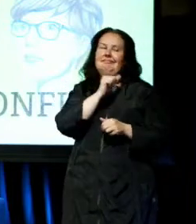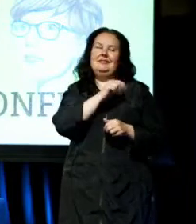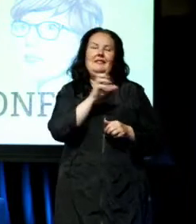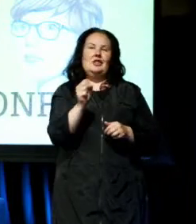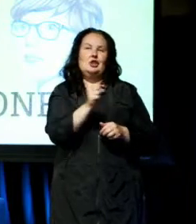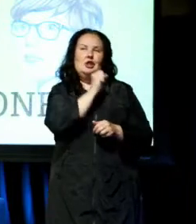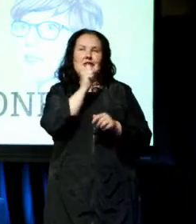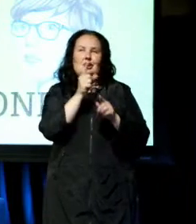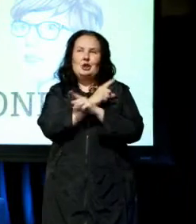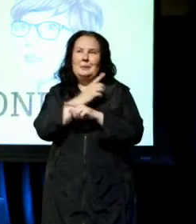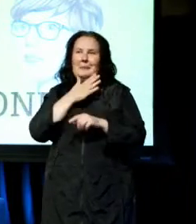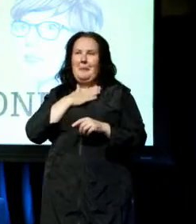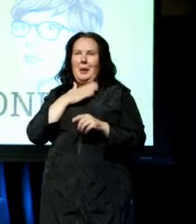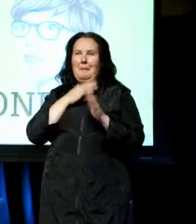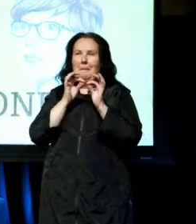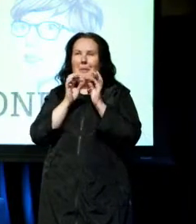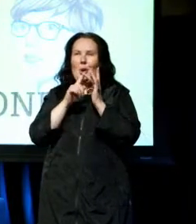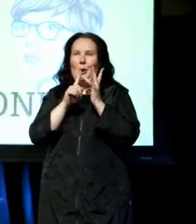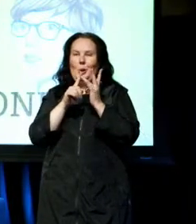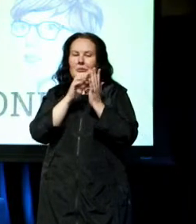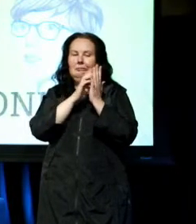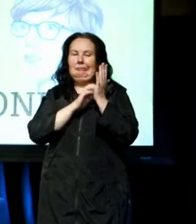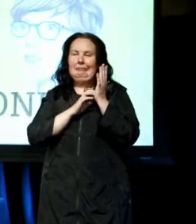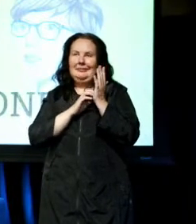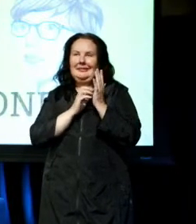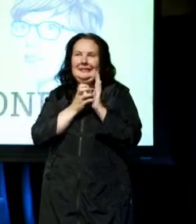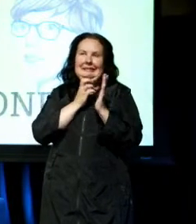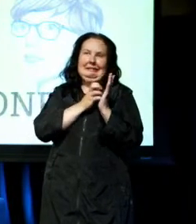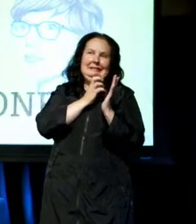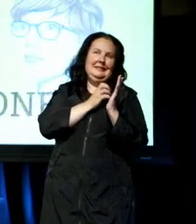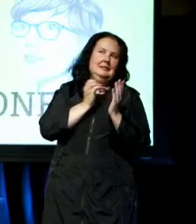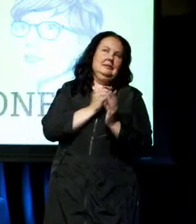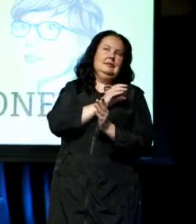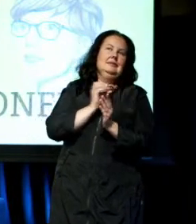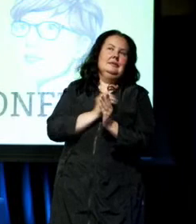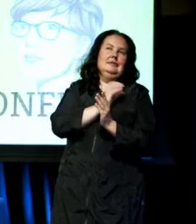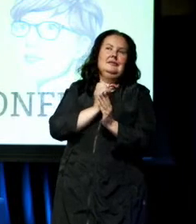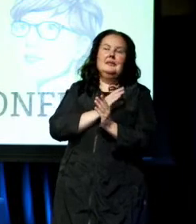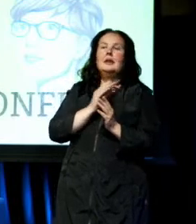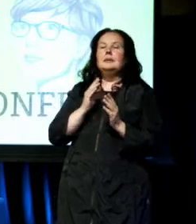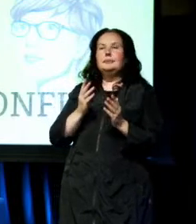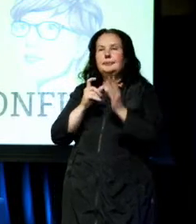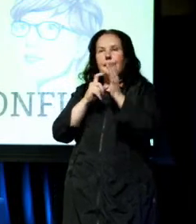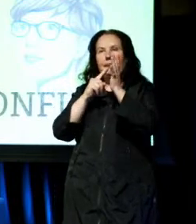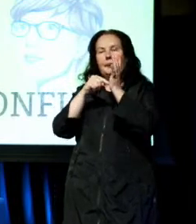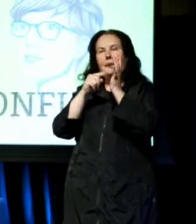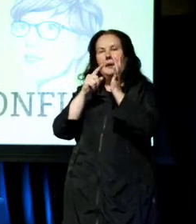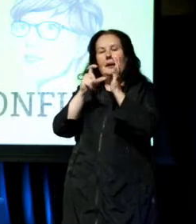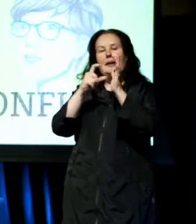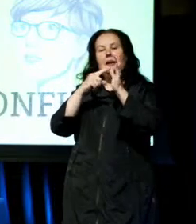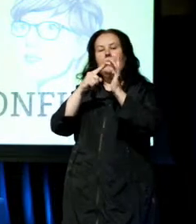bio to just steals valor. But so what happened was,